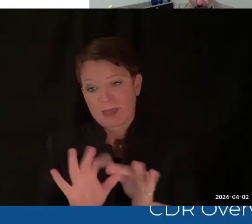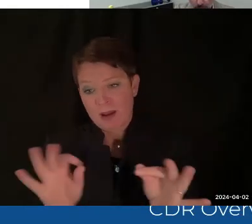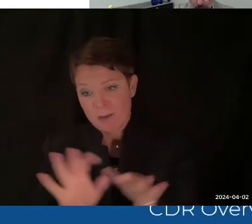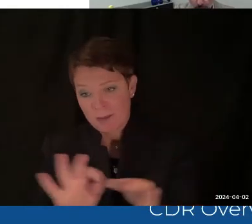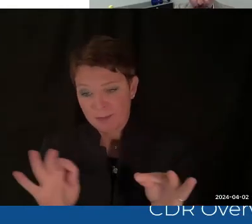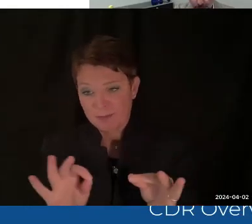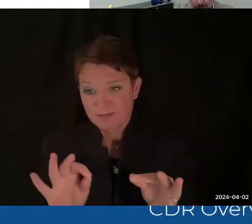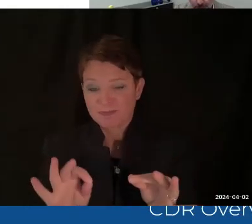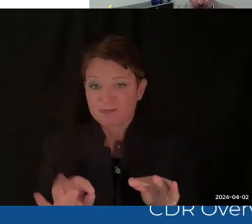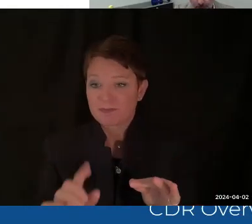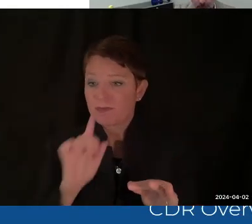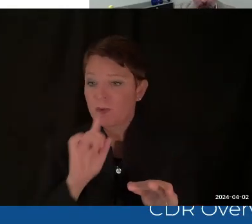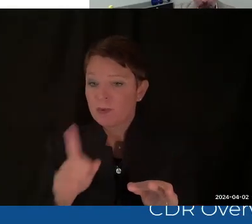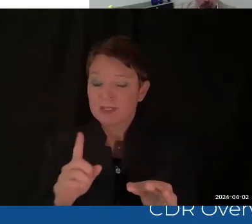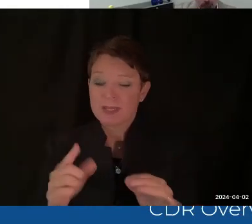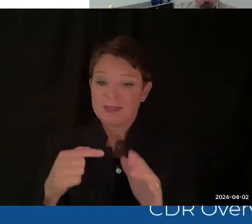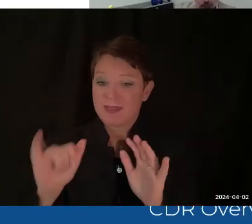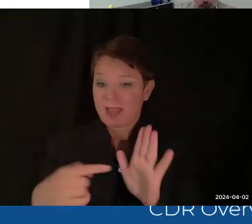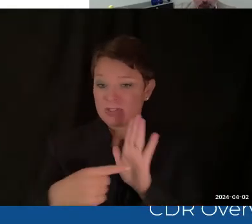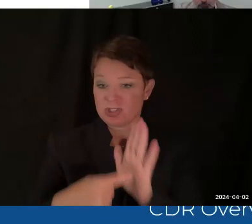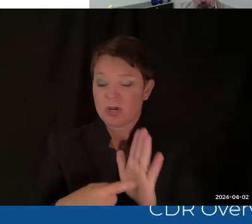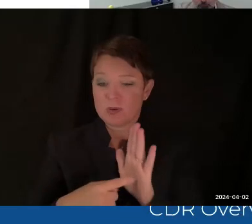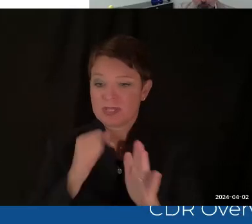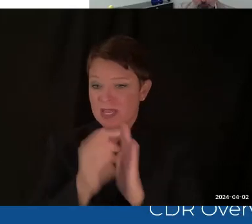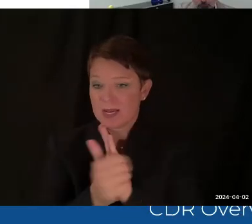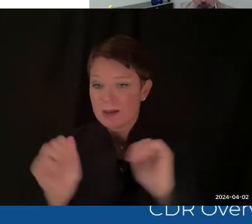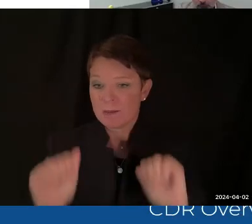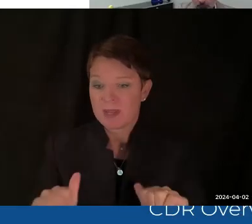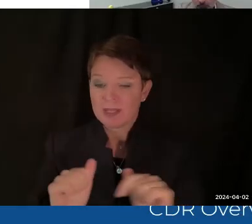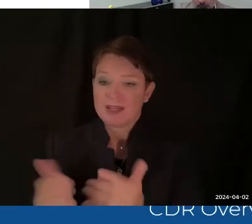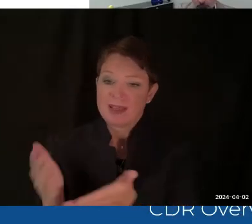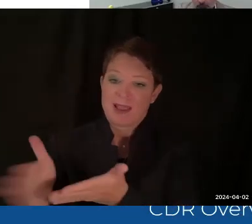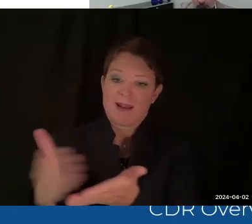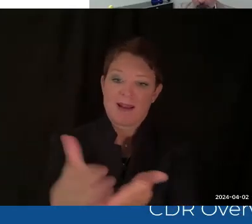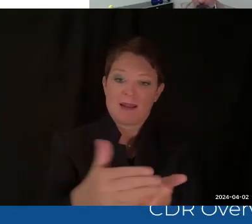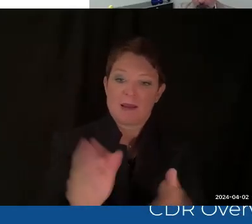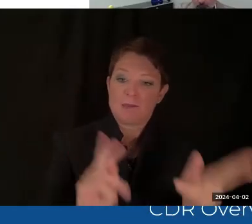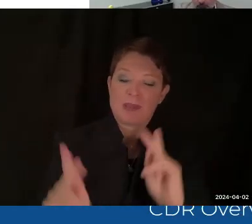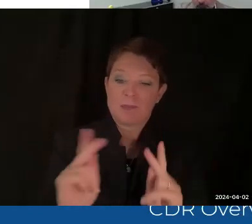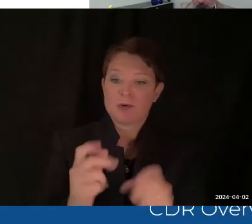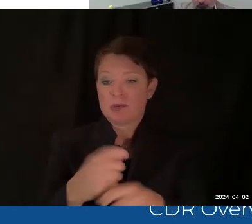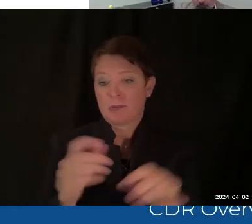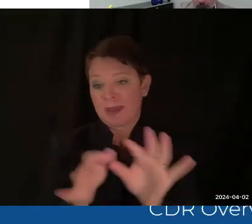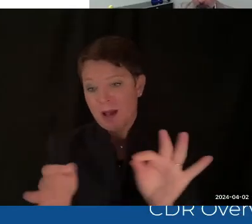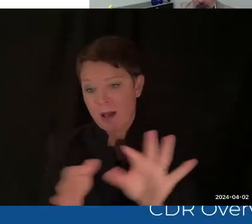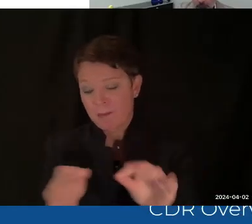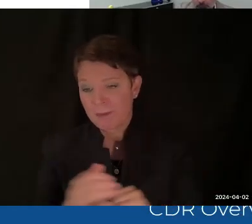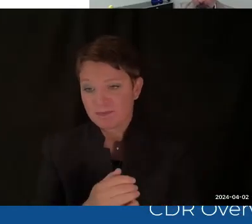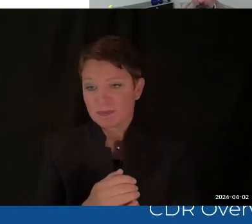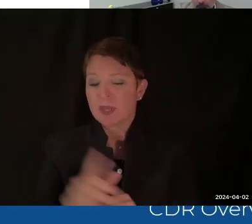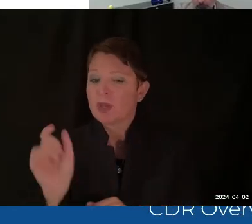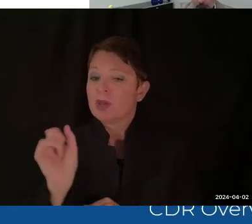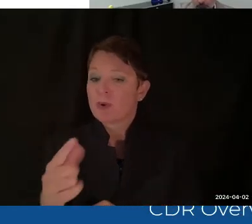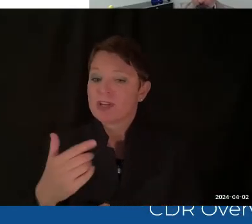So, it really just speaks to the inability, the exclusion of folks being able to comment on this. I just had a couple questions and comments too. I'm